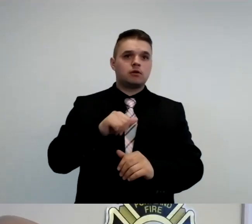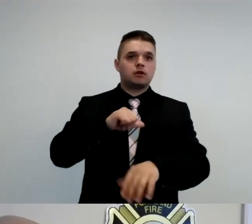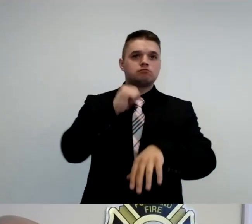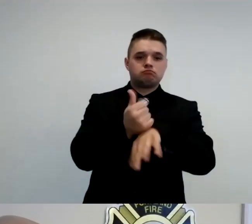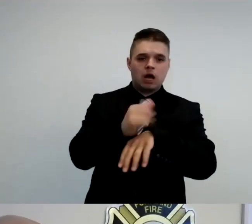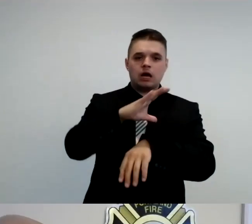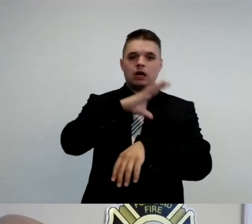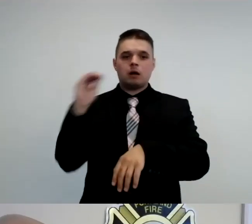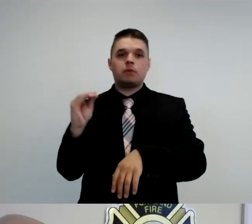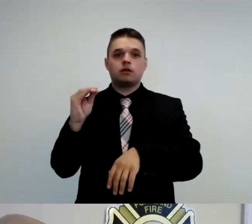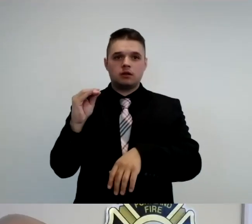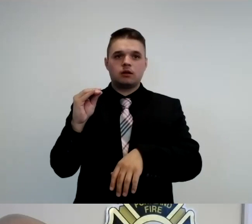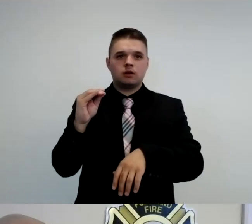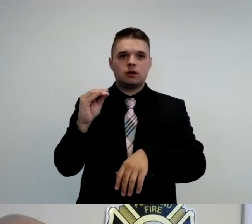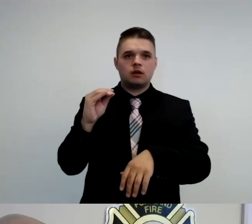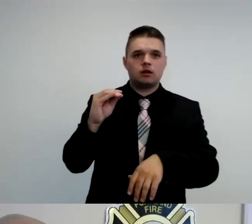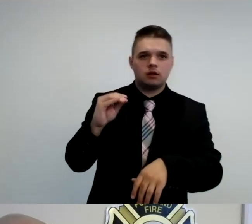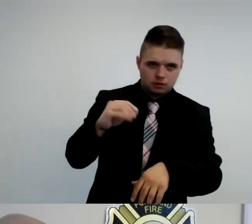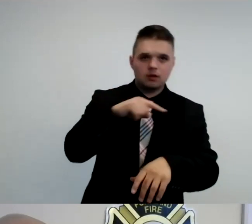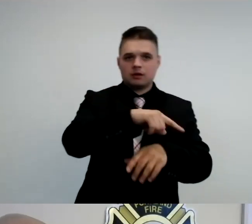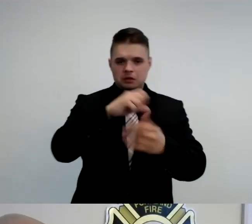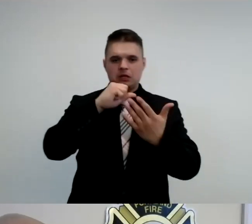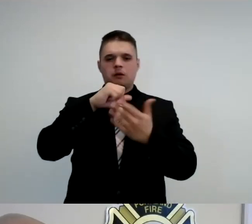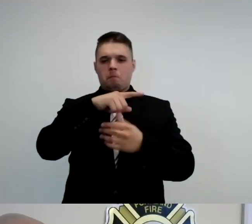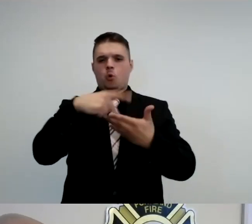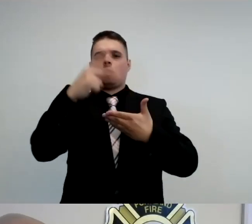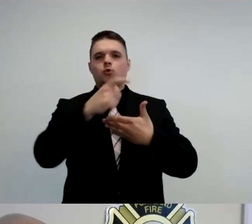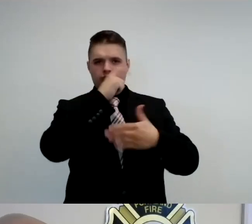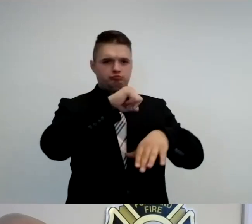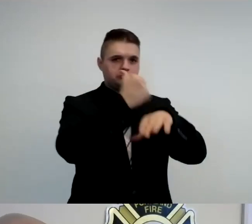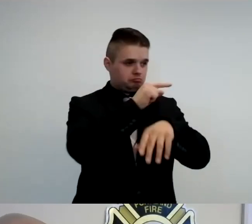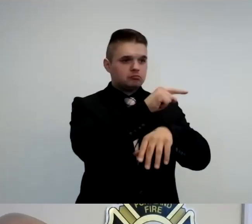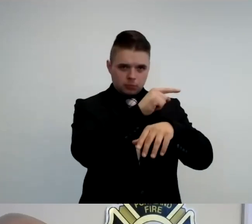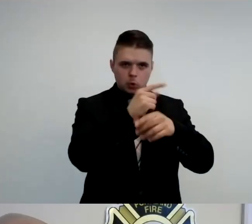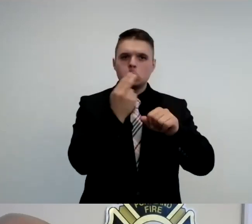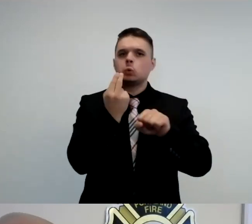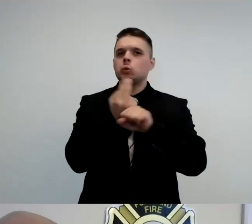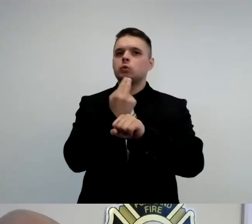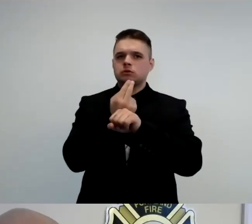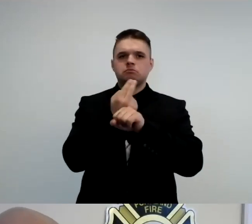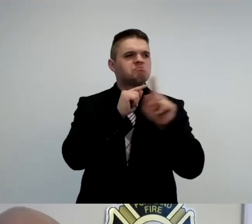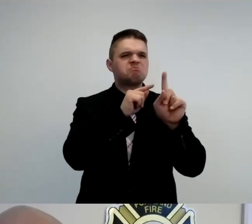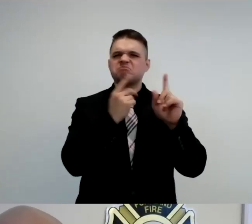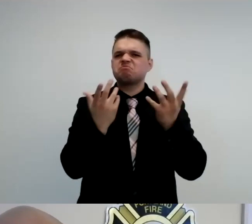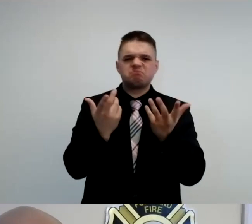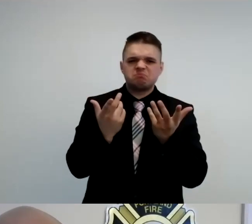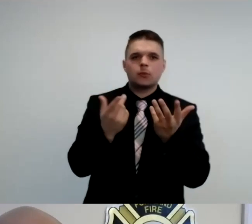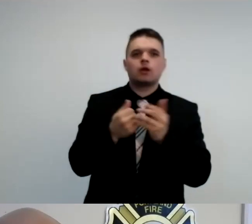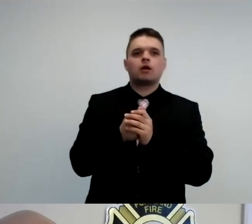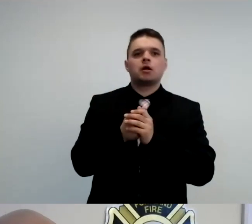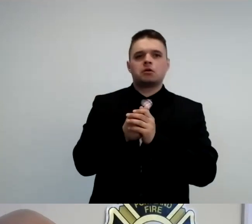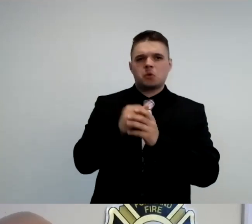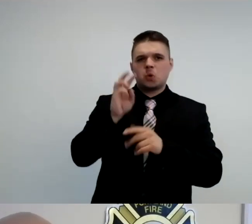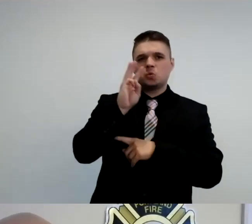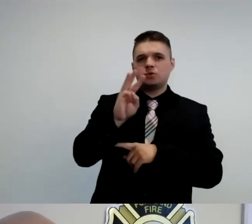Software, they're Atlanta-based, and they've been using this app, or excuse me, this particular website